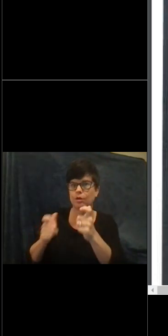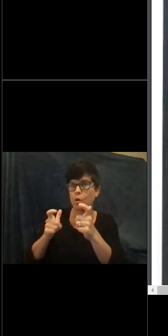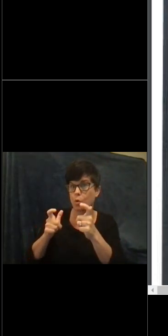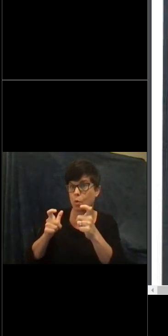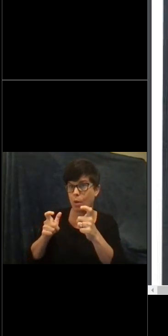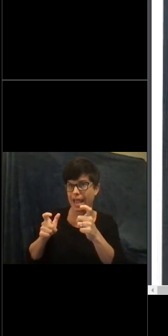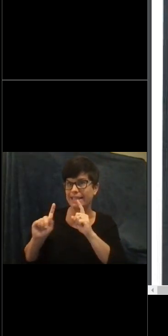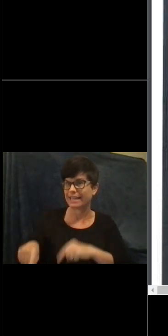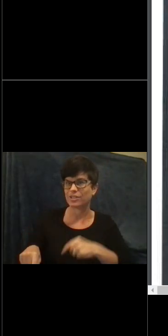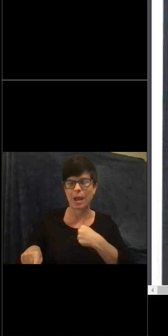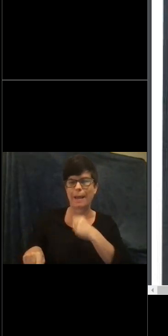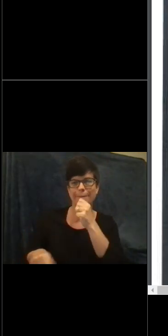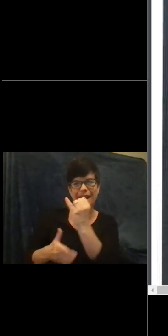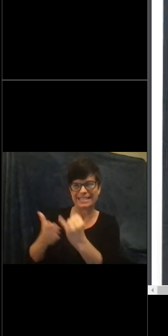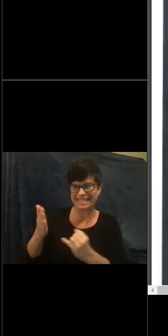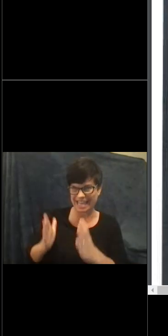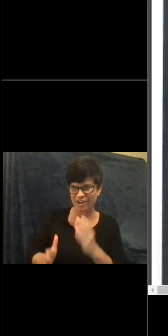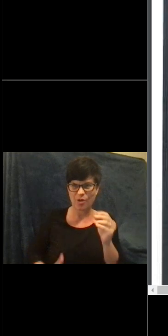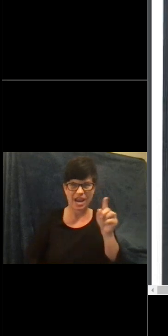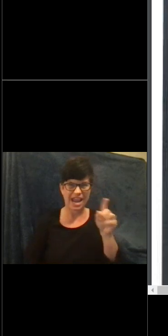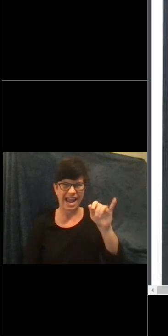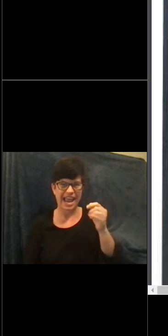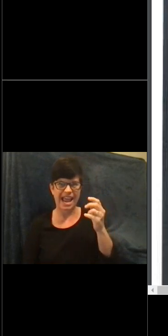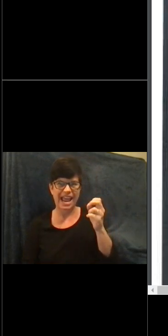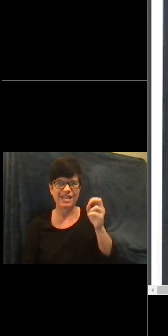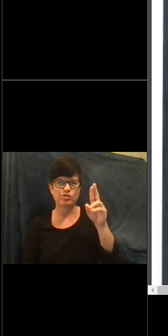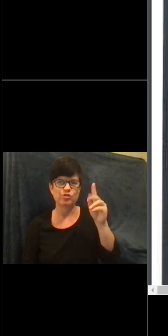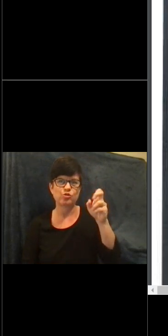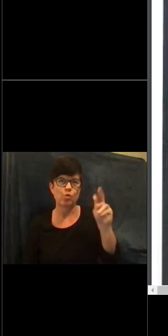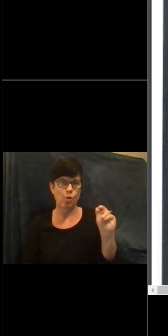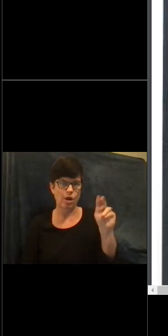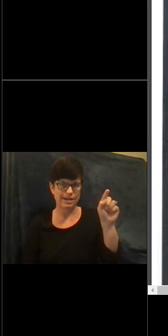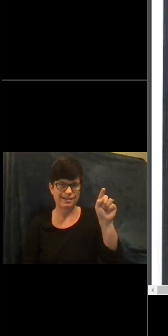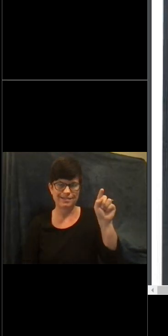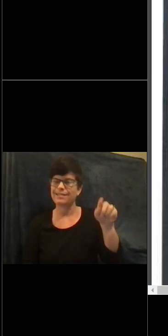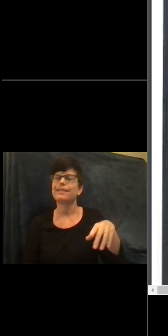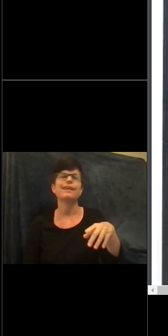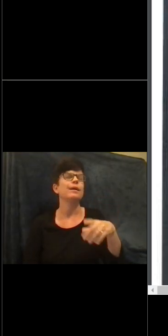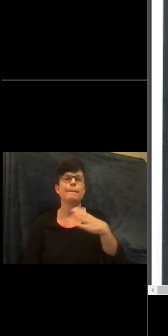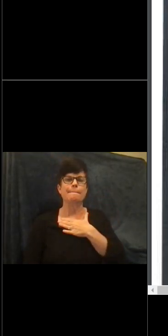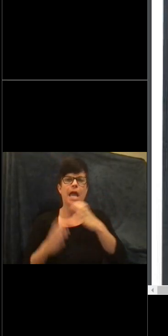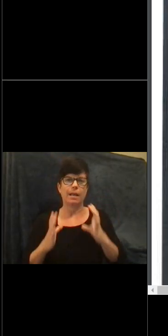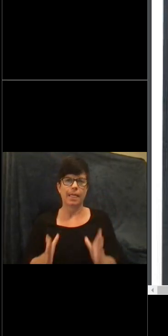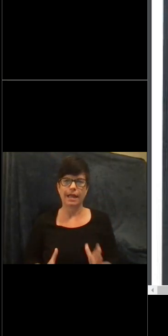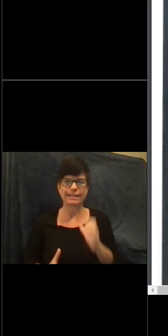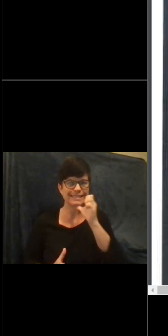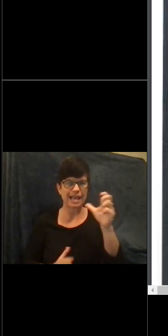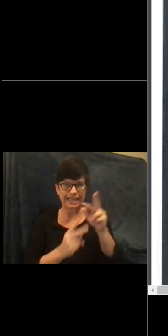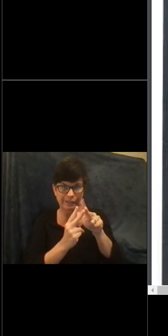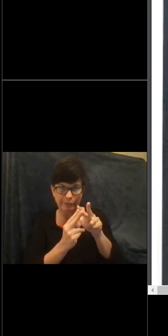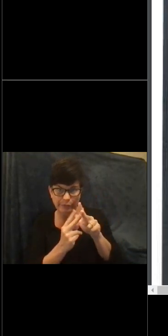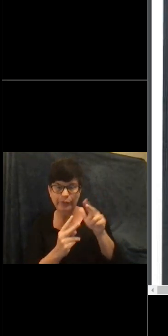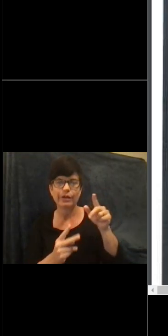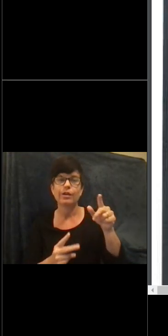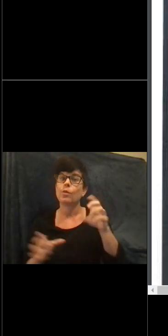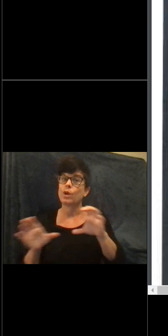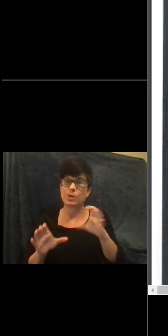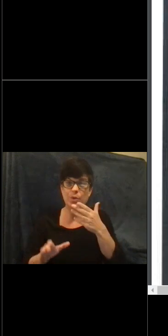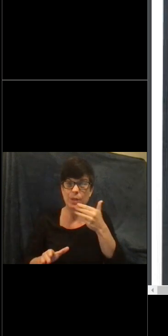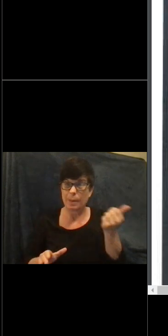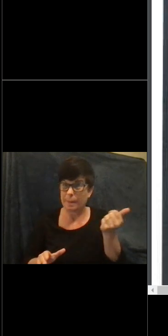and Jordan is not either, so he can't speak to it. I know that we are doing our best to get as